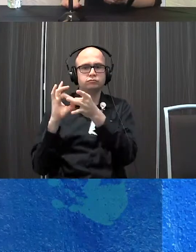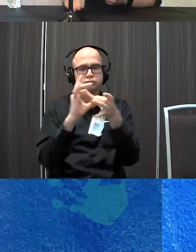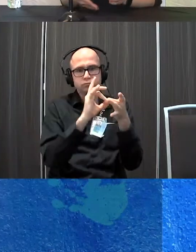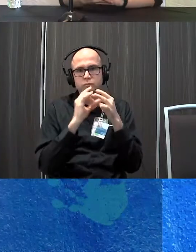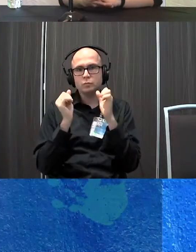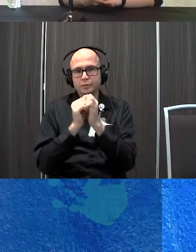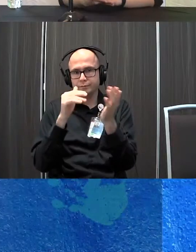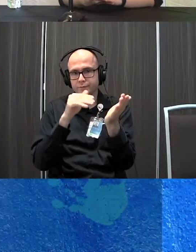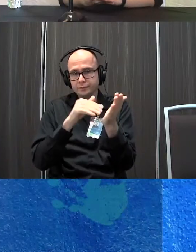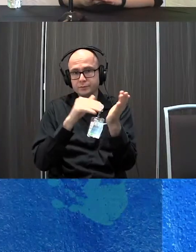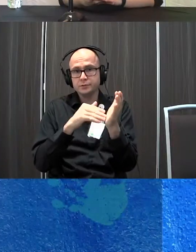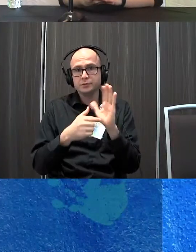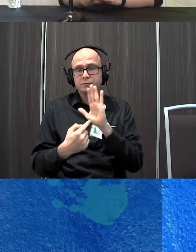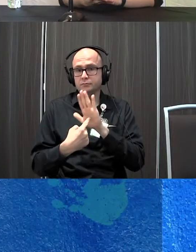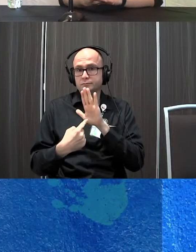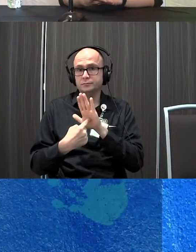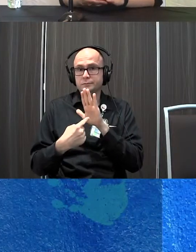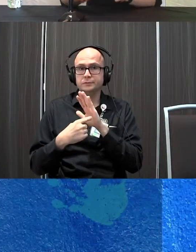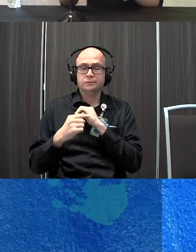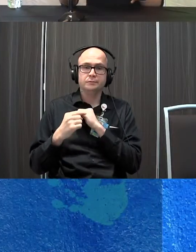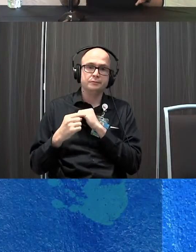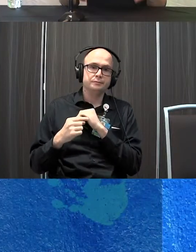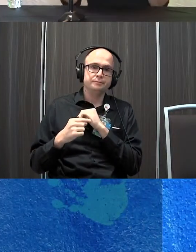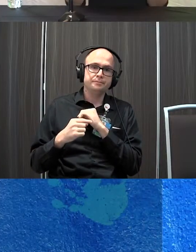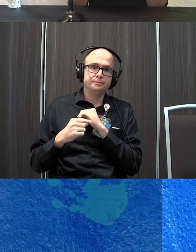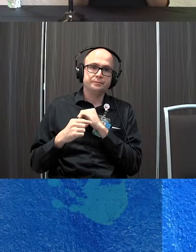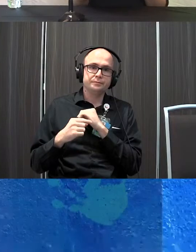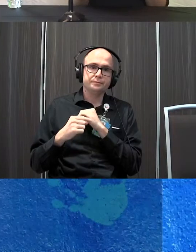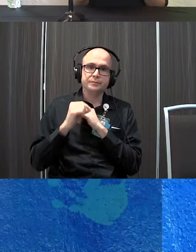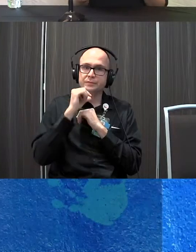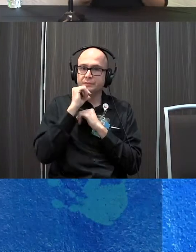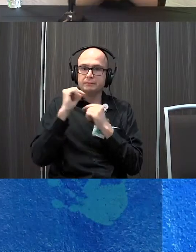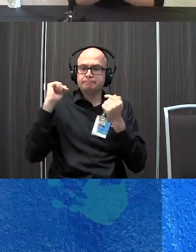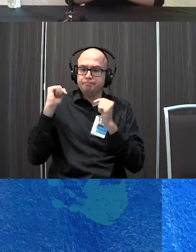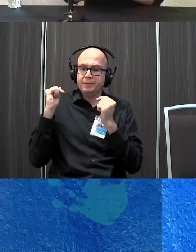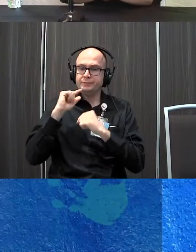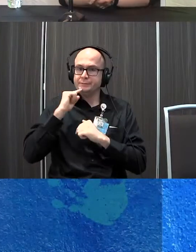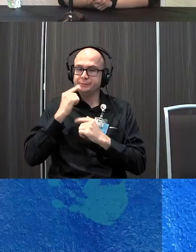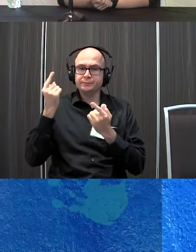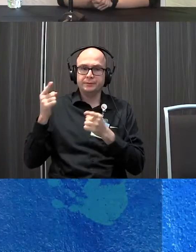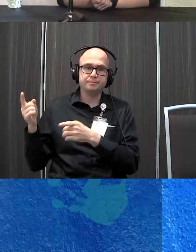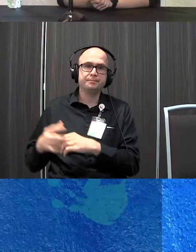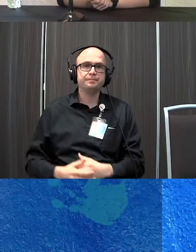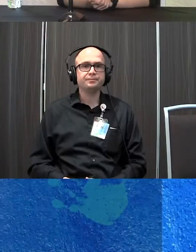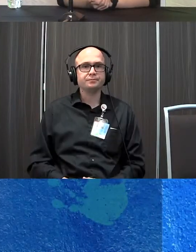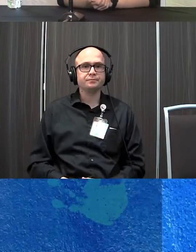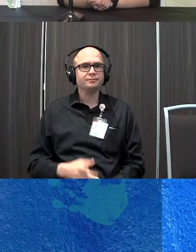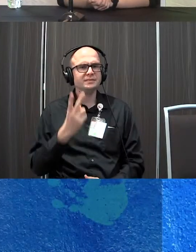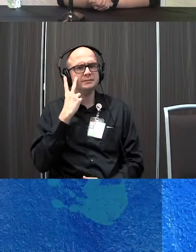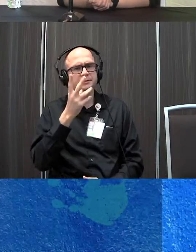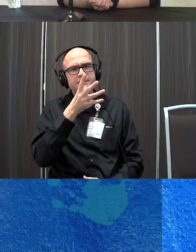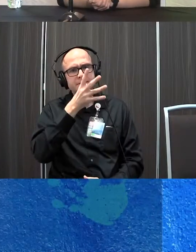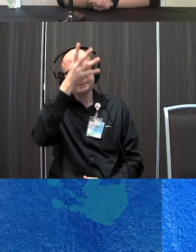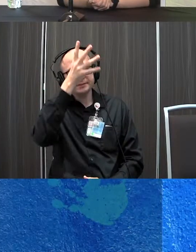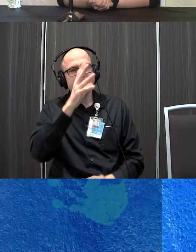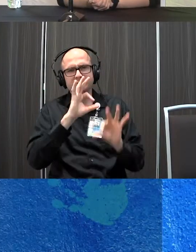providers to ensure that there is not something really painful happening. Yeah, I've also seen families kind of do like a little, here's